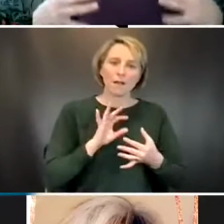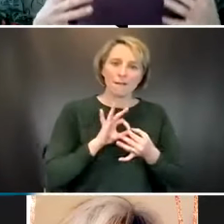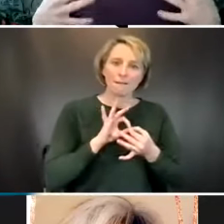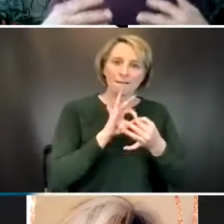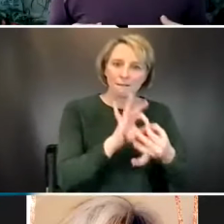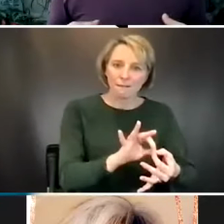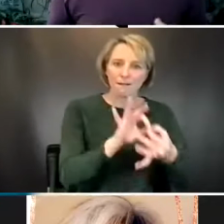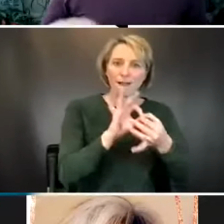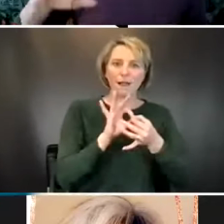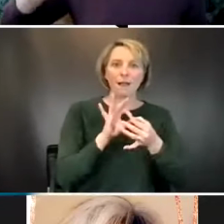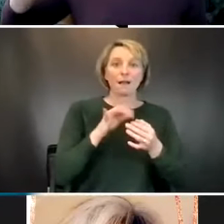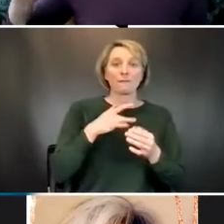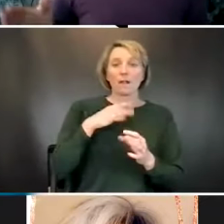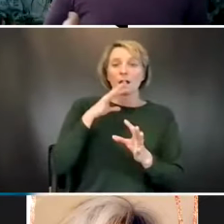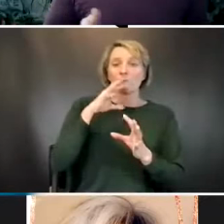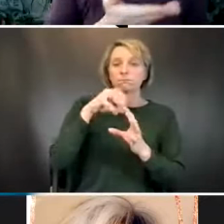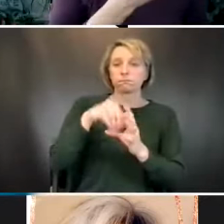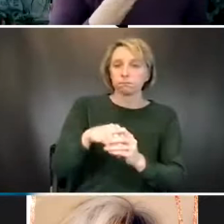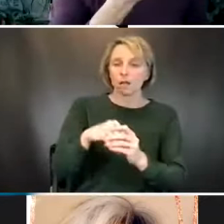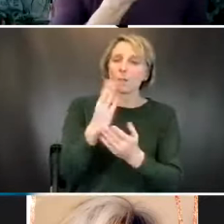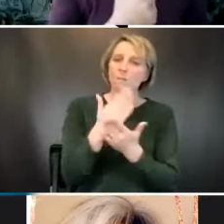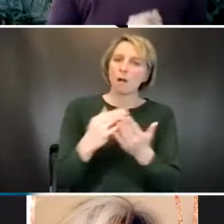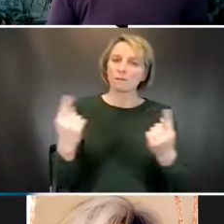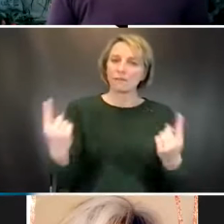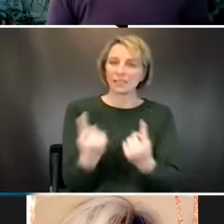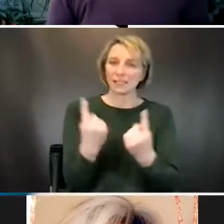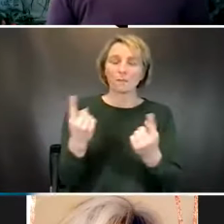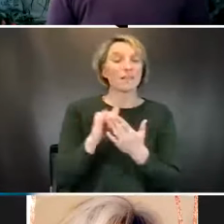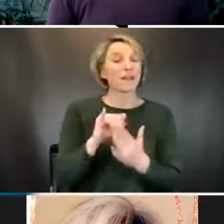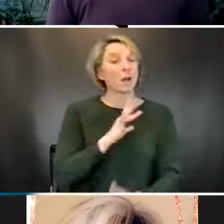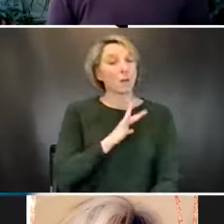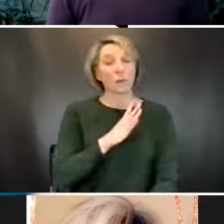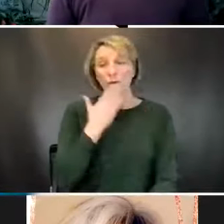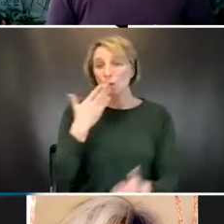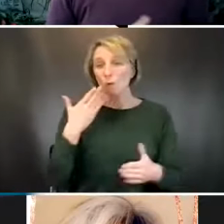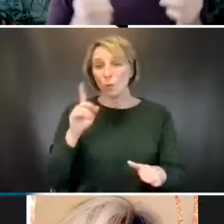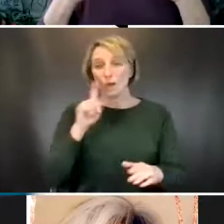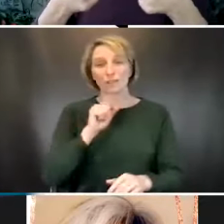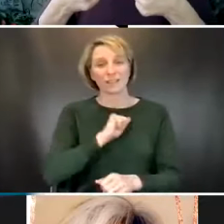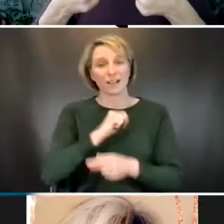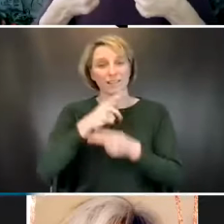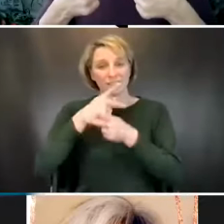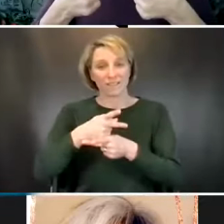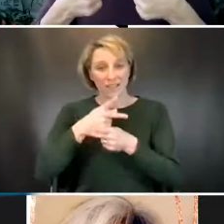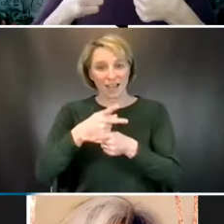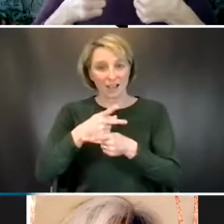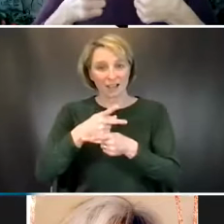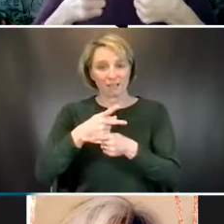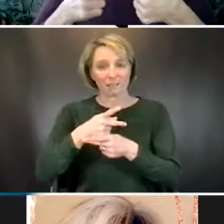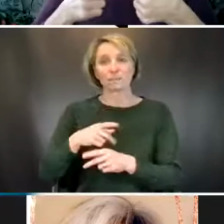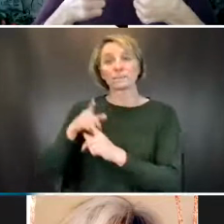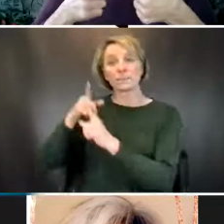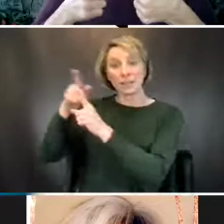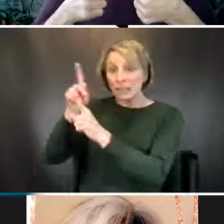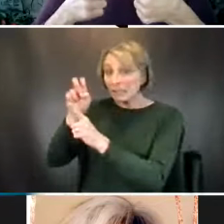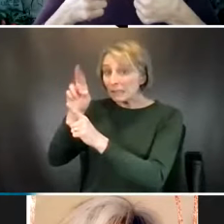is an excellent way for self-care and to complete the stress response cycle. Carrie, better?